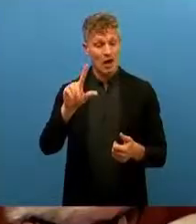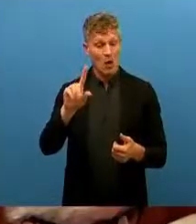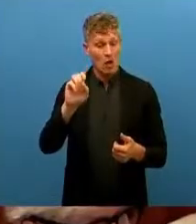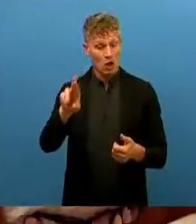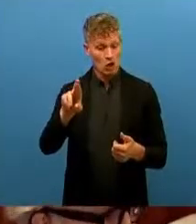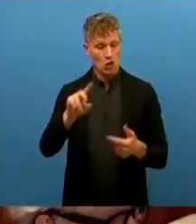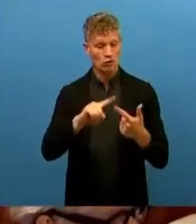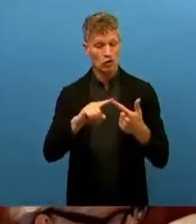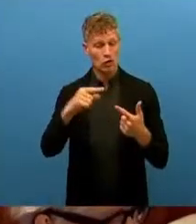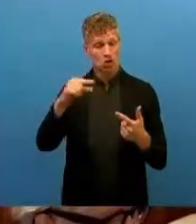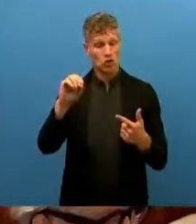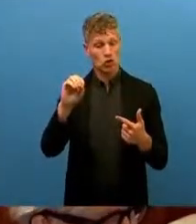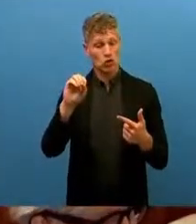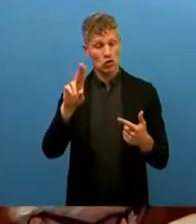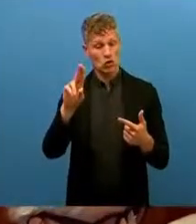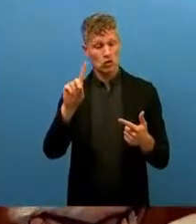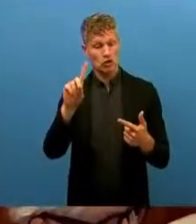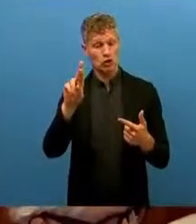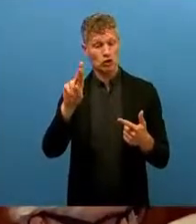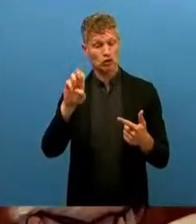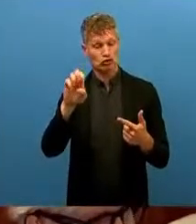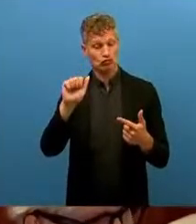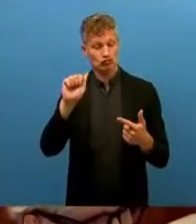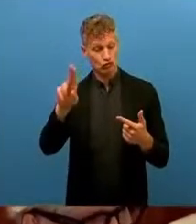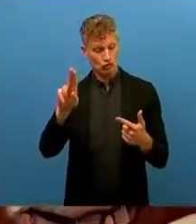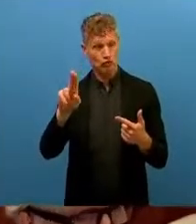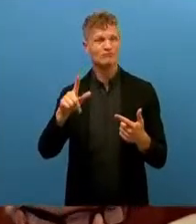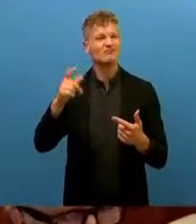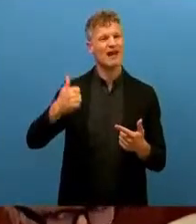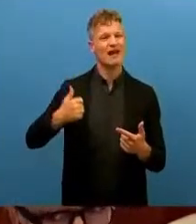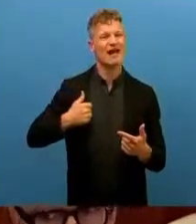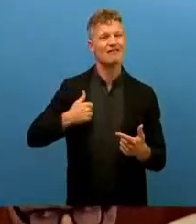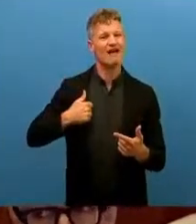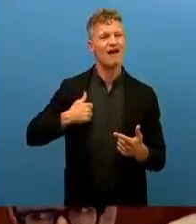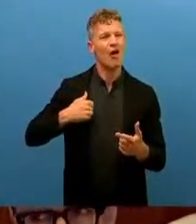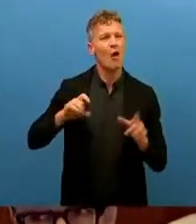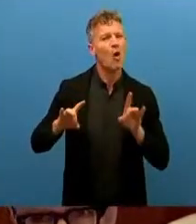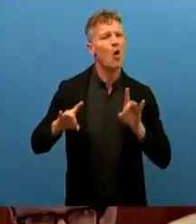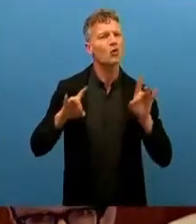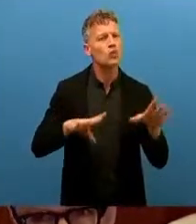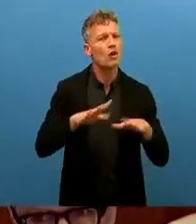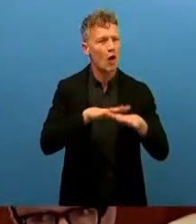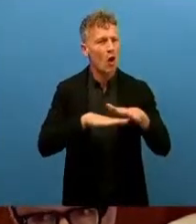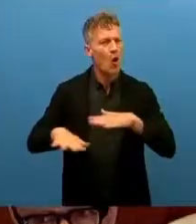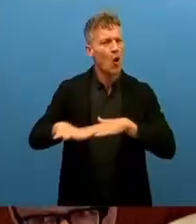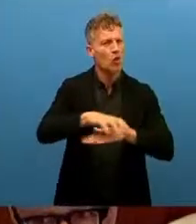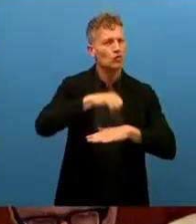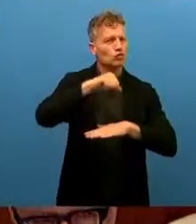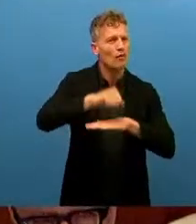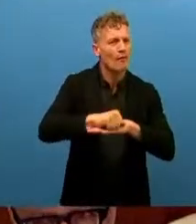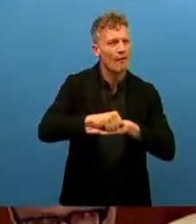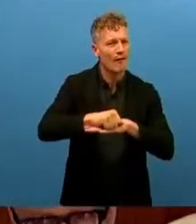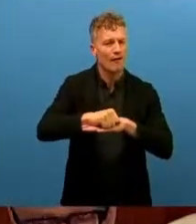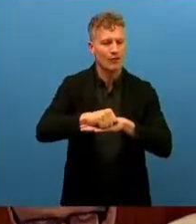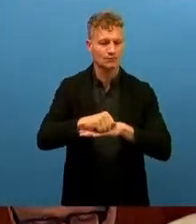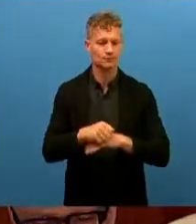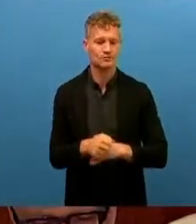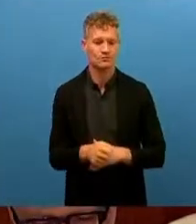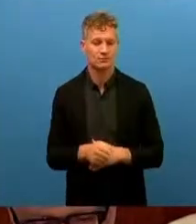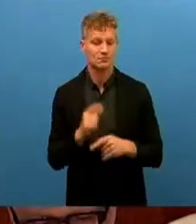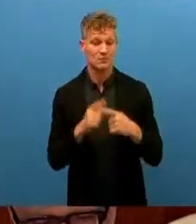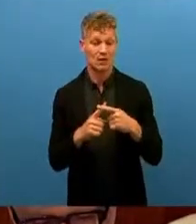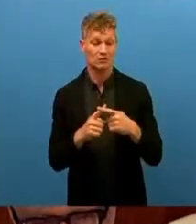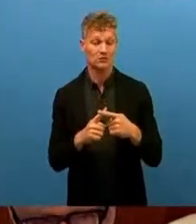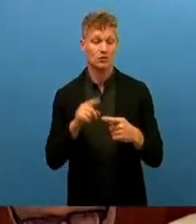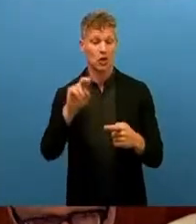Gourdieu, Juan Nunes from the OHCHR for the support, the Human Rights Council Secretariat, EMRIP experts,